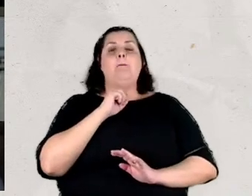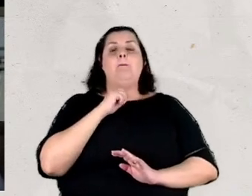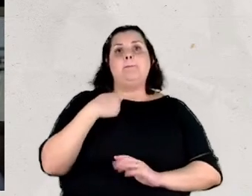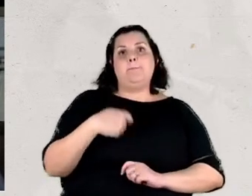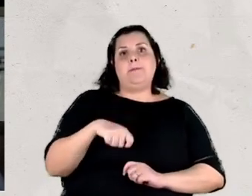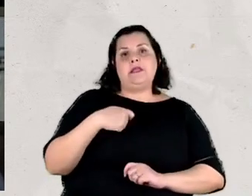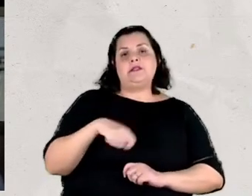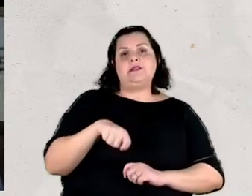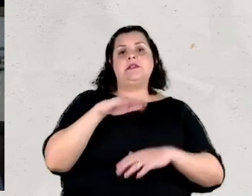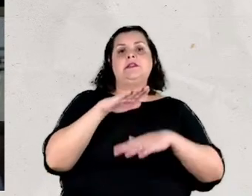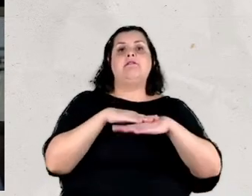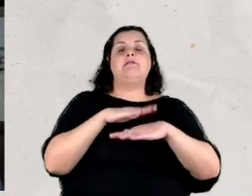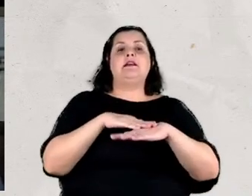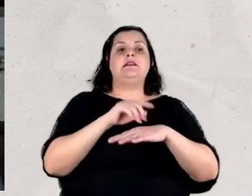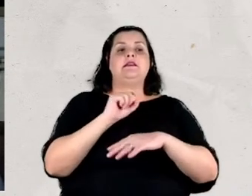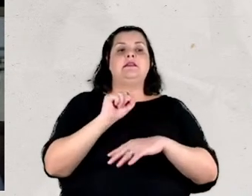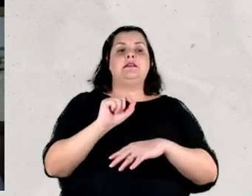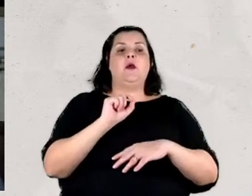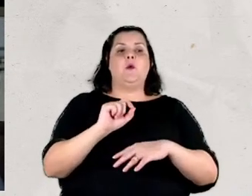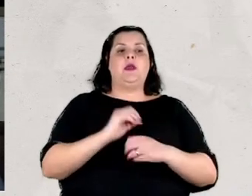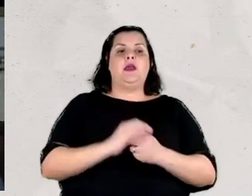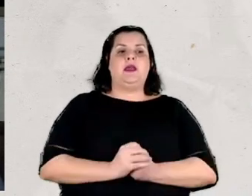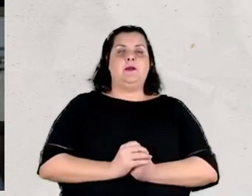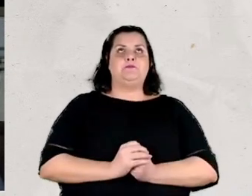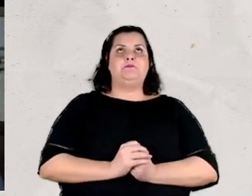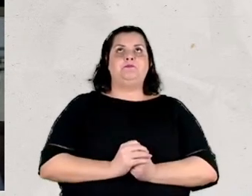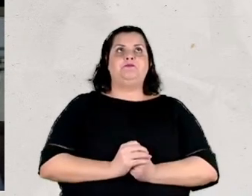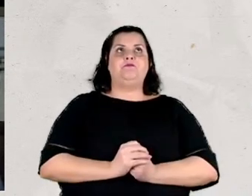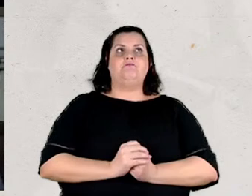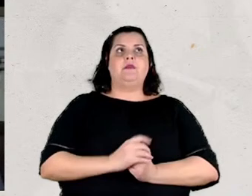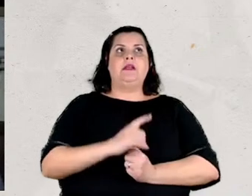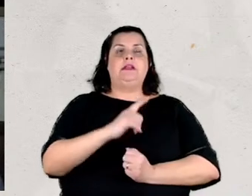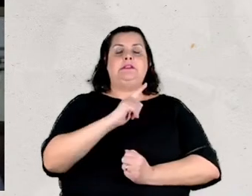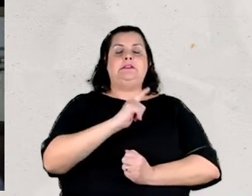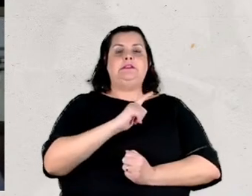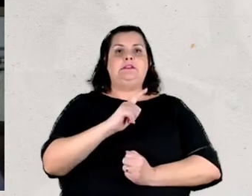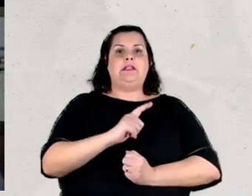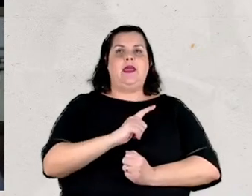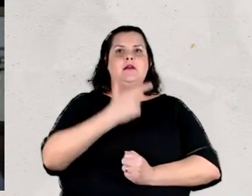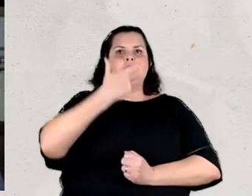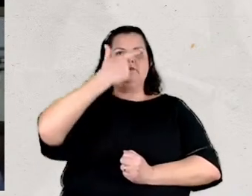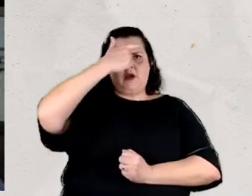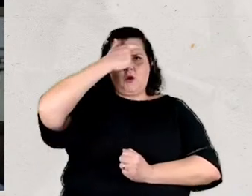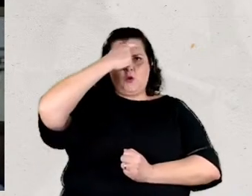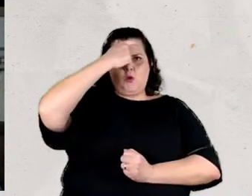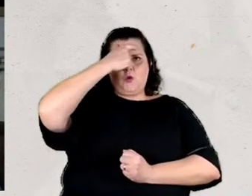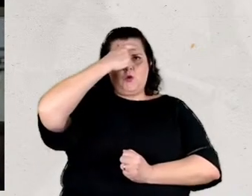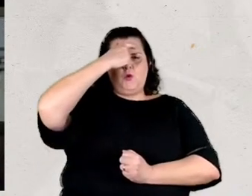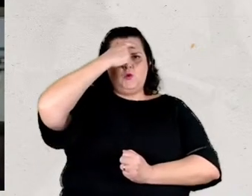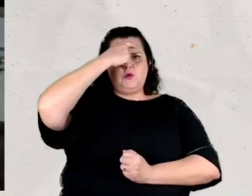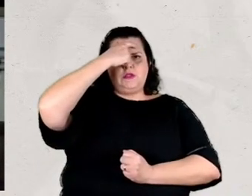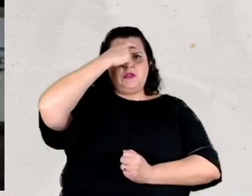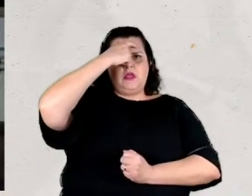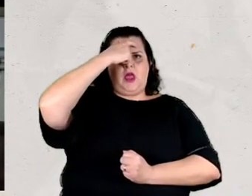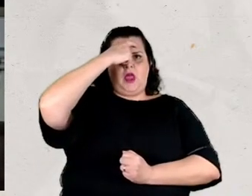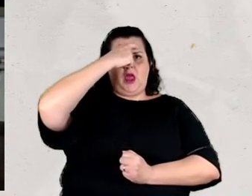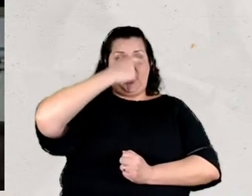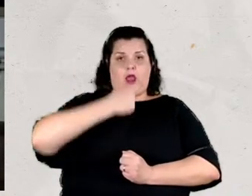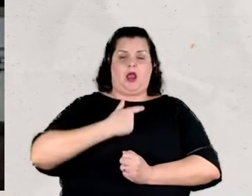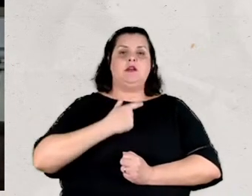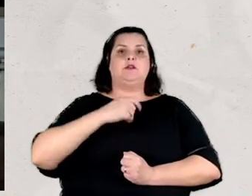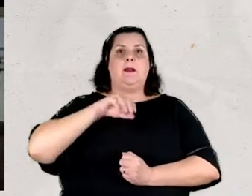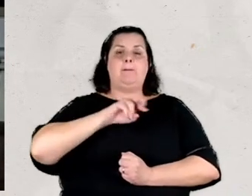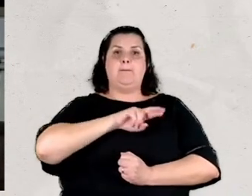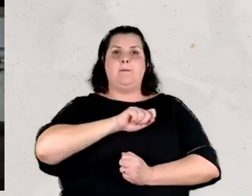reasons. If you're asking me honestly whether I think it's going to contribute, you know, Israelis are understandably